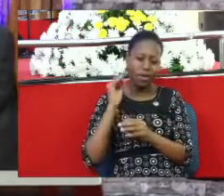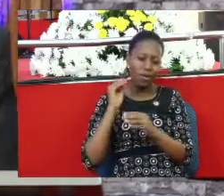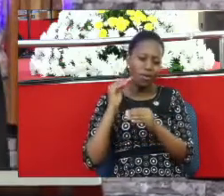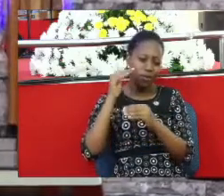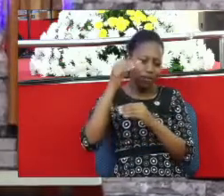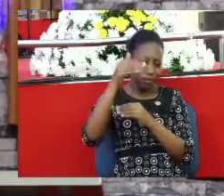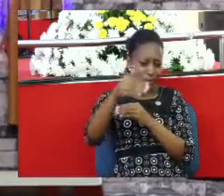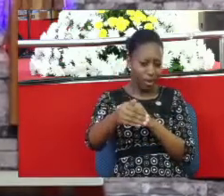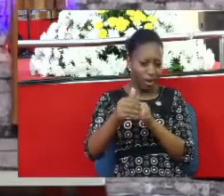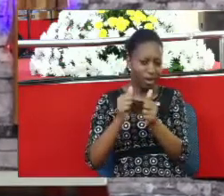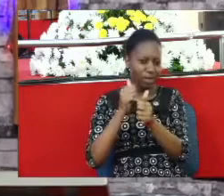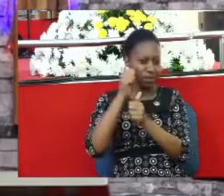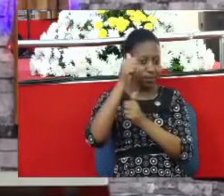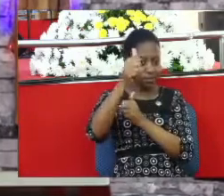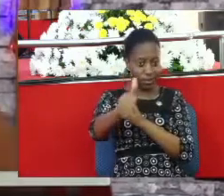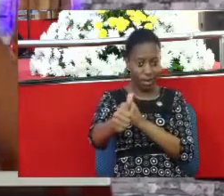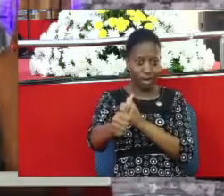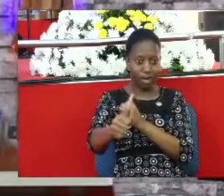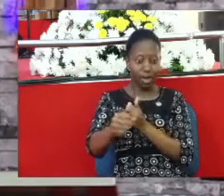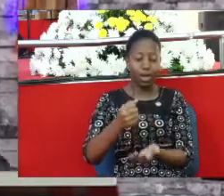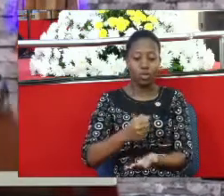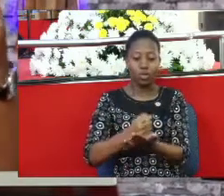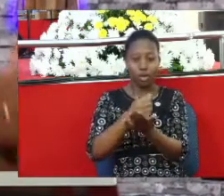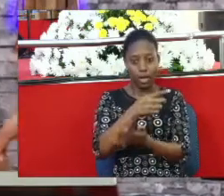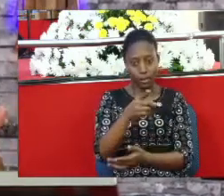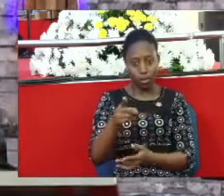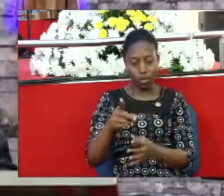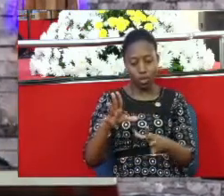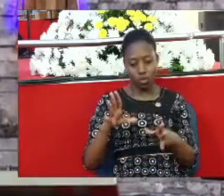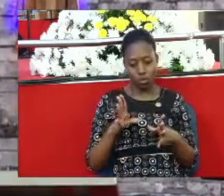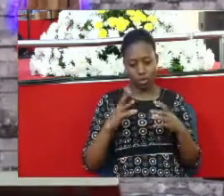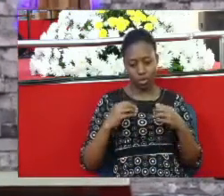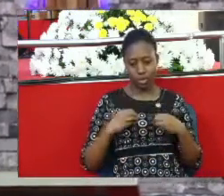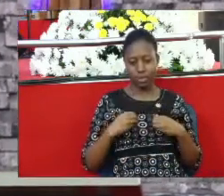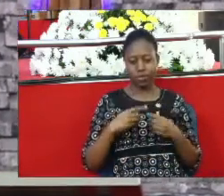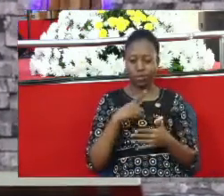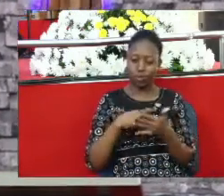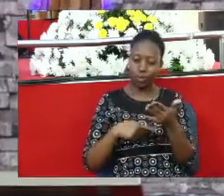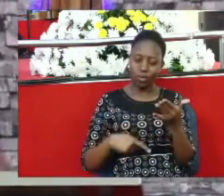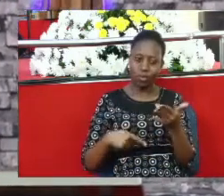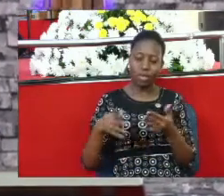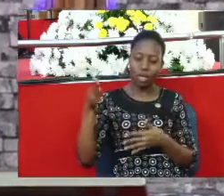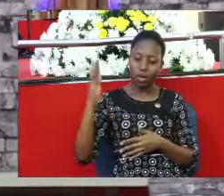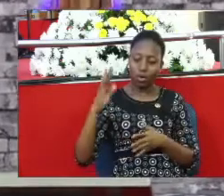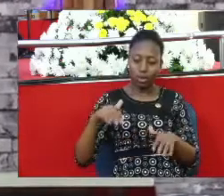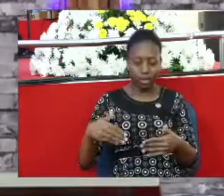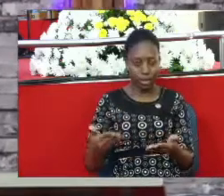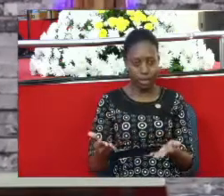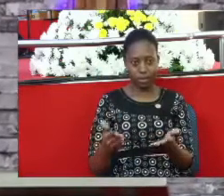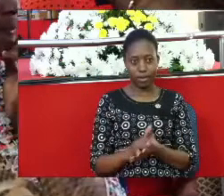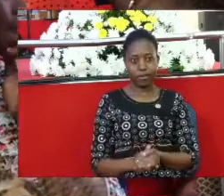over in order to receive what was previously out of reach, is to go beyond the ordinary